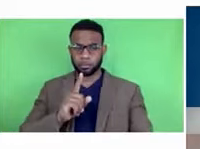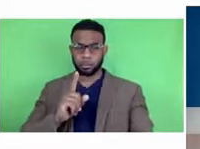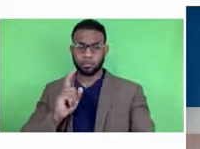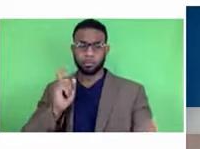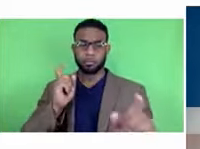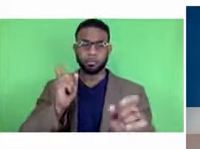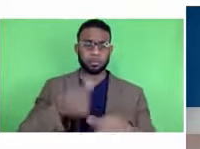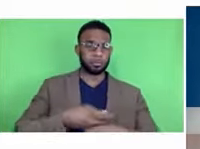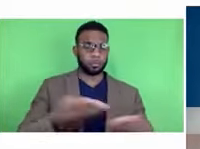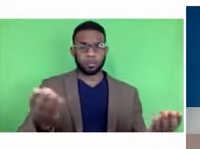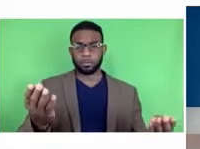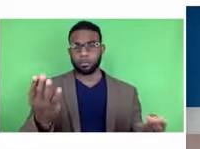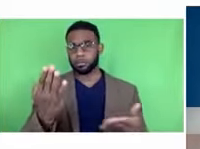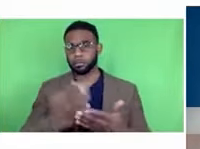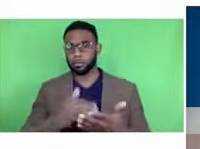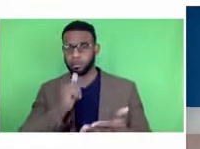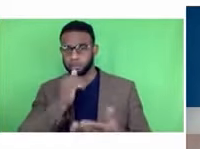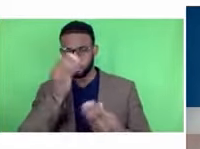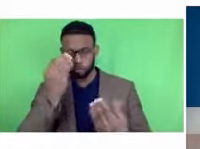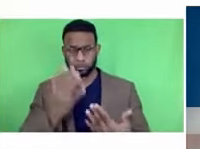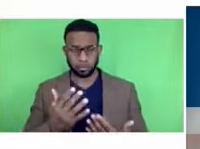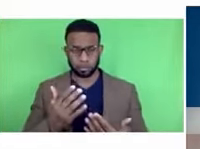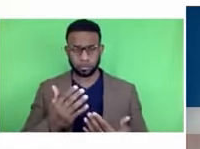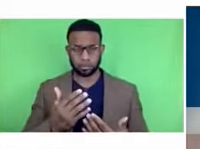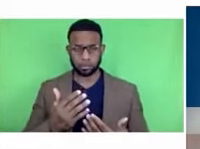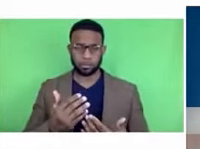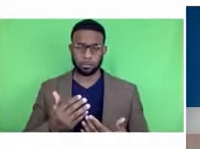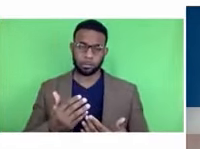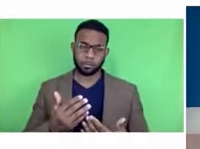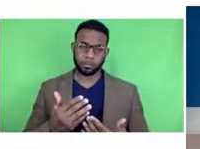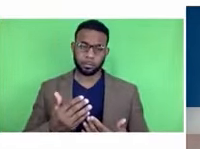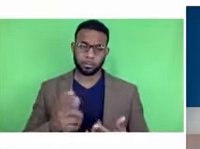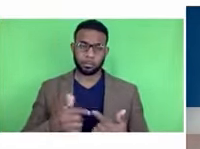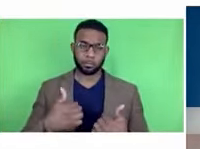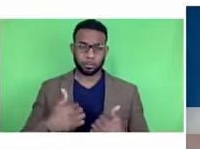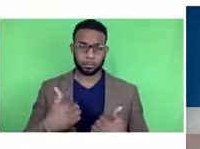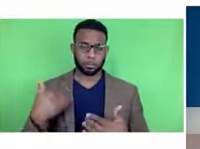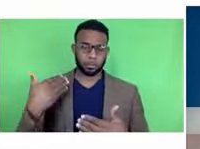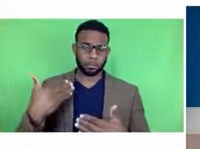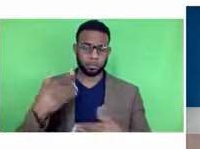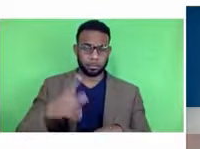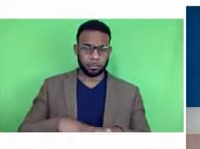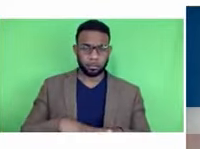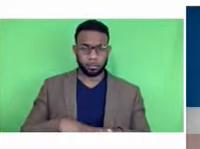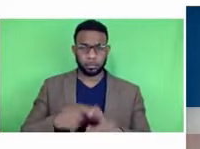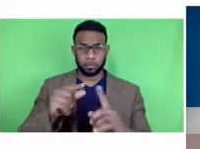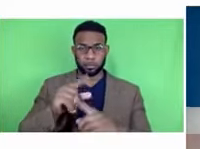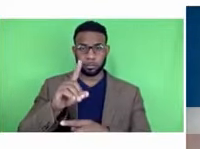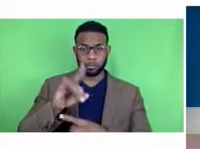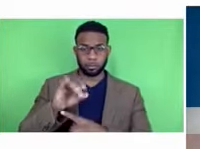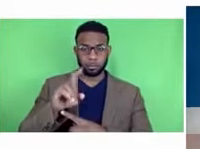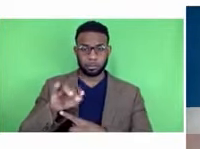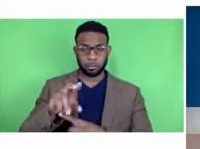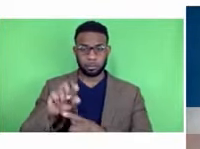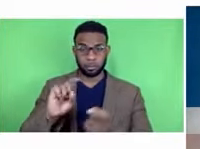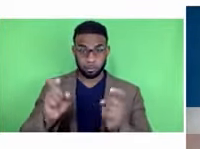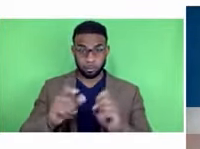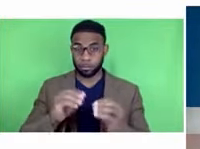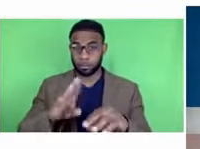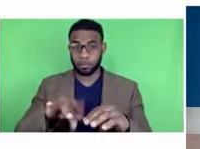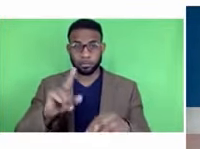away some private information. But to me, over time, the word disclosure really did change. It's more than